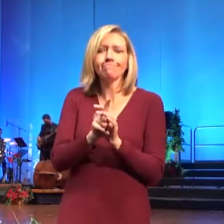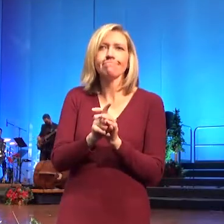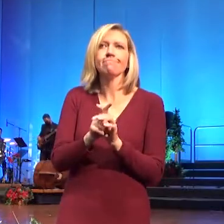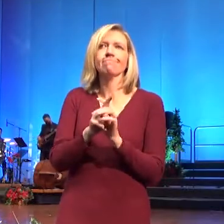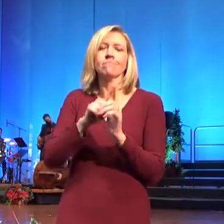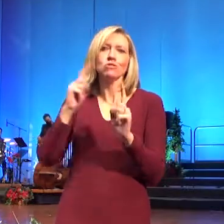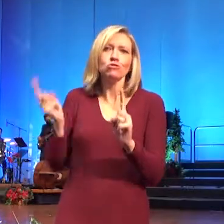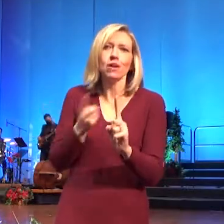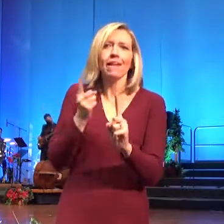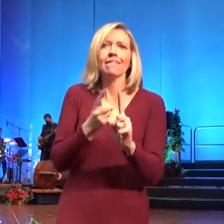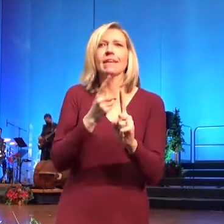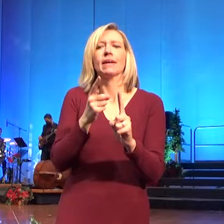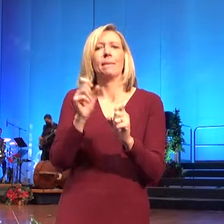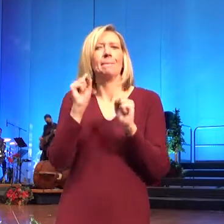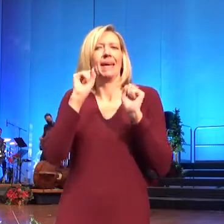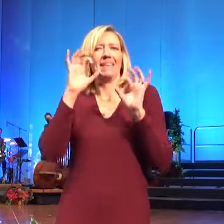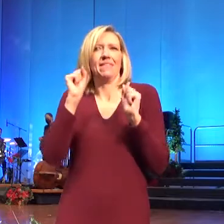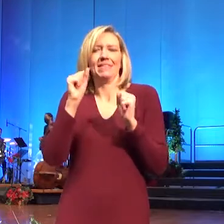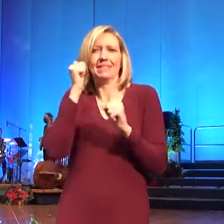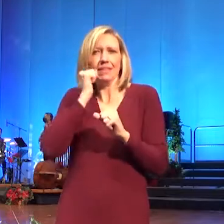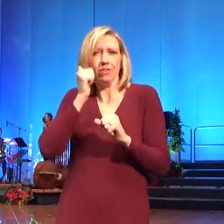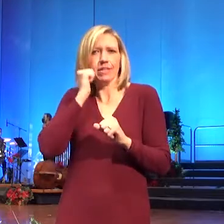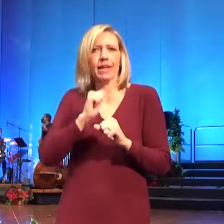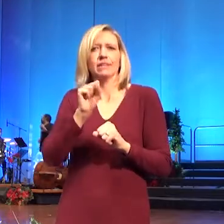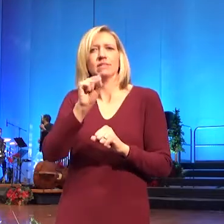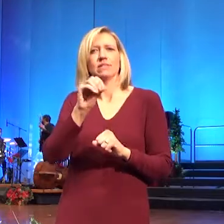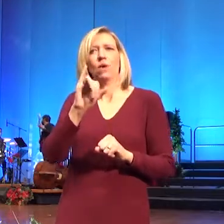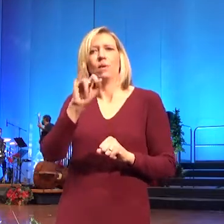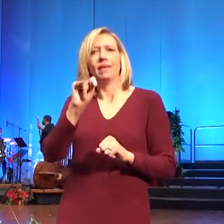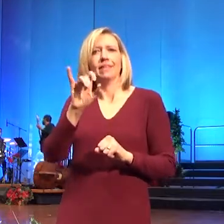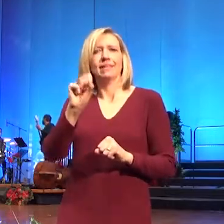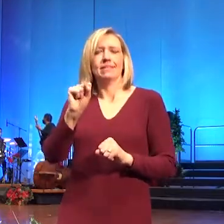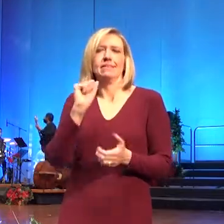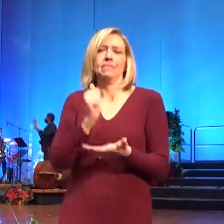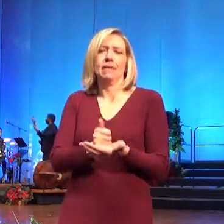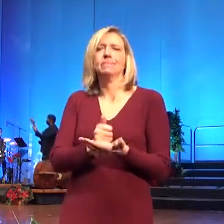striving and in our magnificence each and every day. And so it is. Amen.